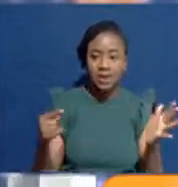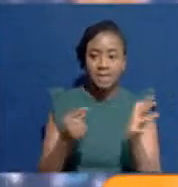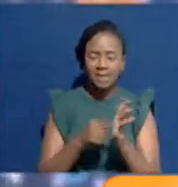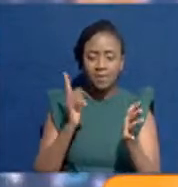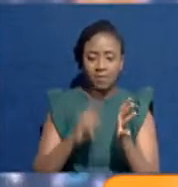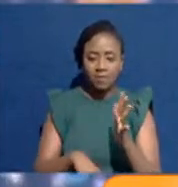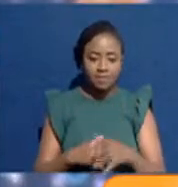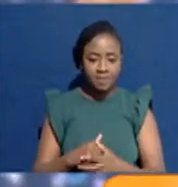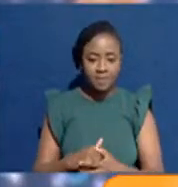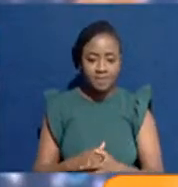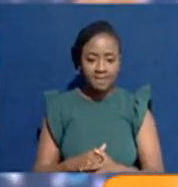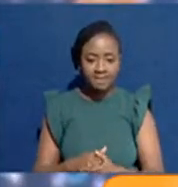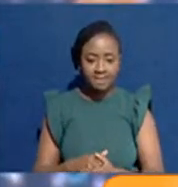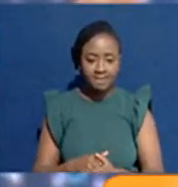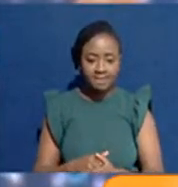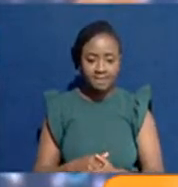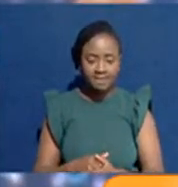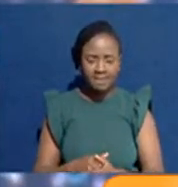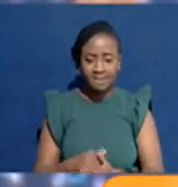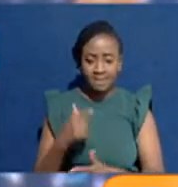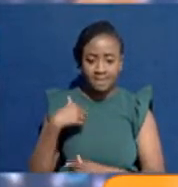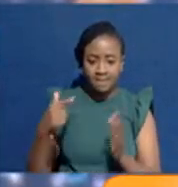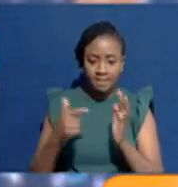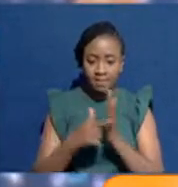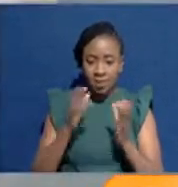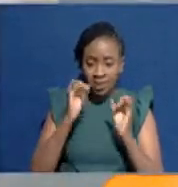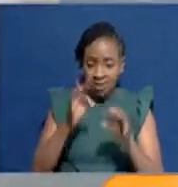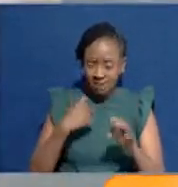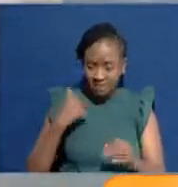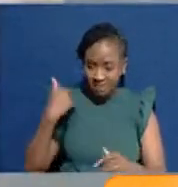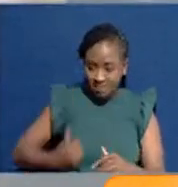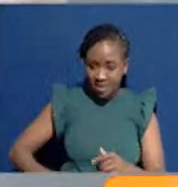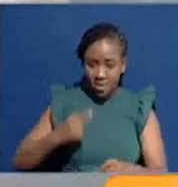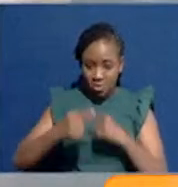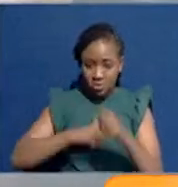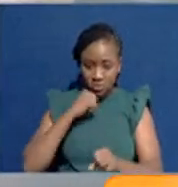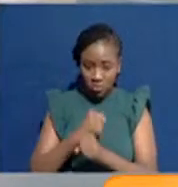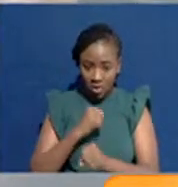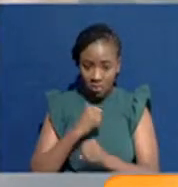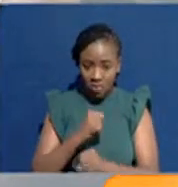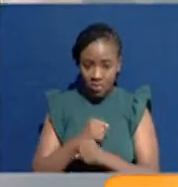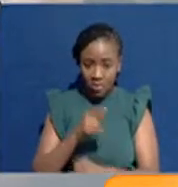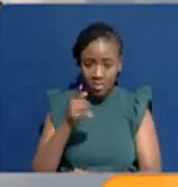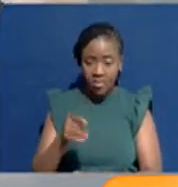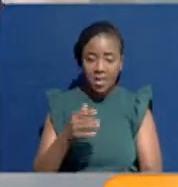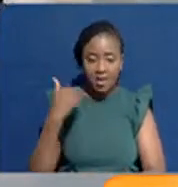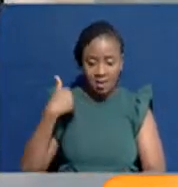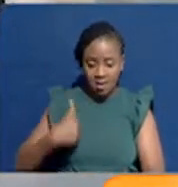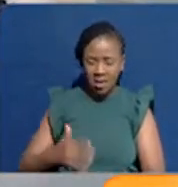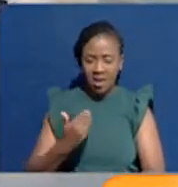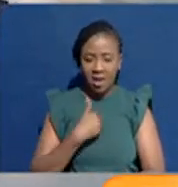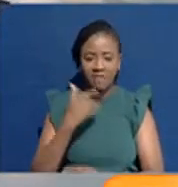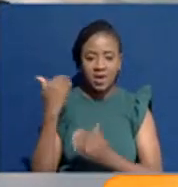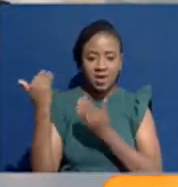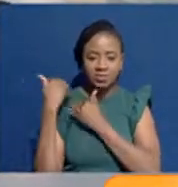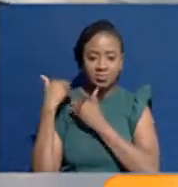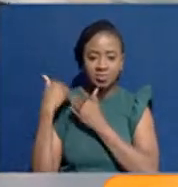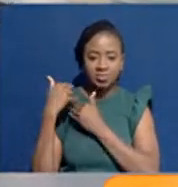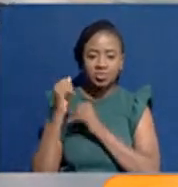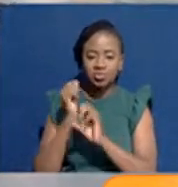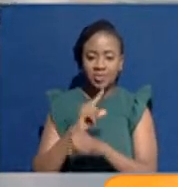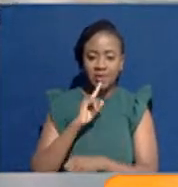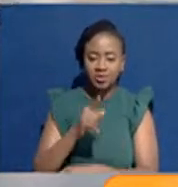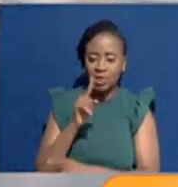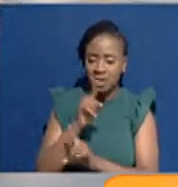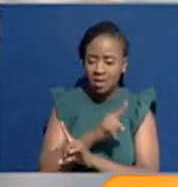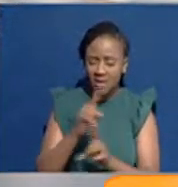process... Pass as is? No, I'm saying as long as I'm sitting in that House, it is my responsibility as the majority whip to make sure that